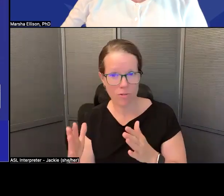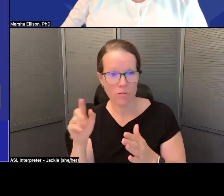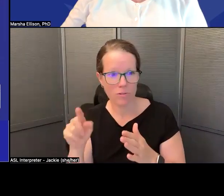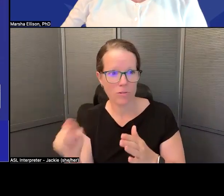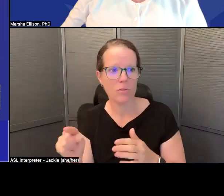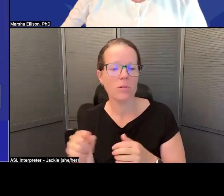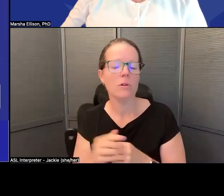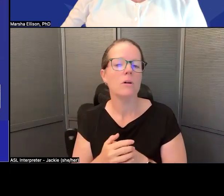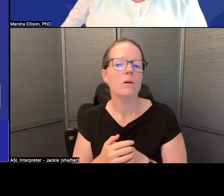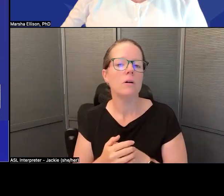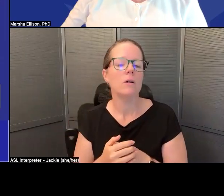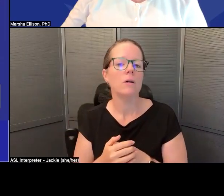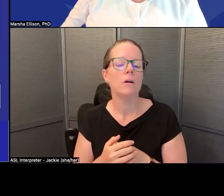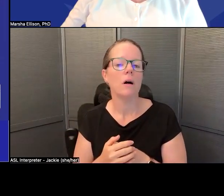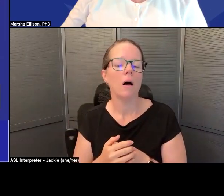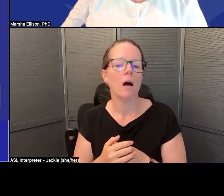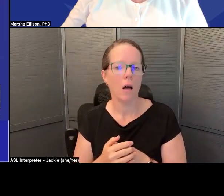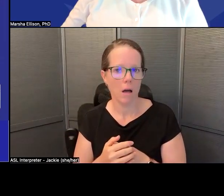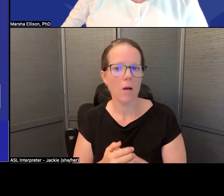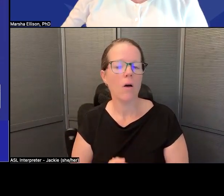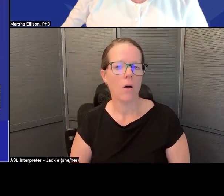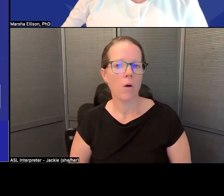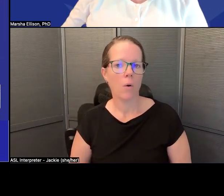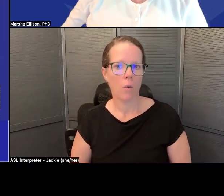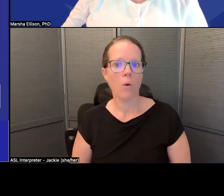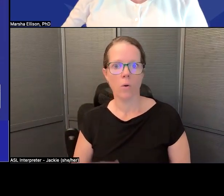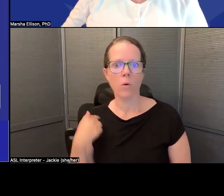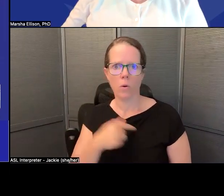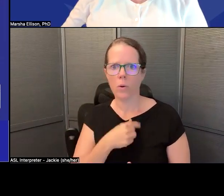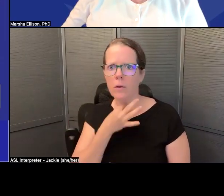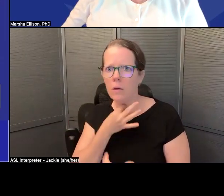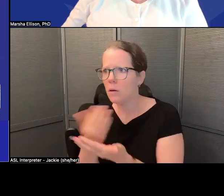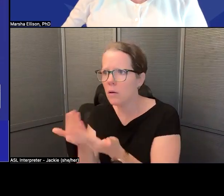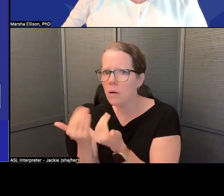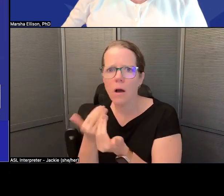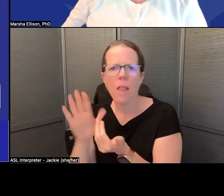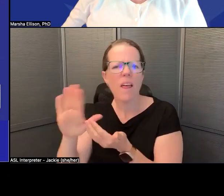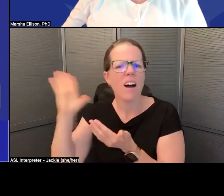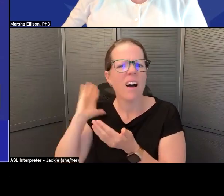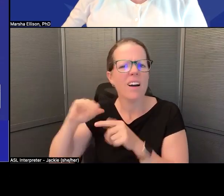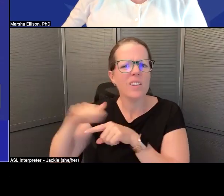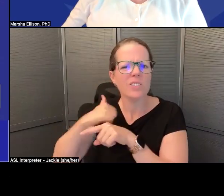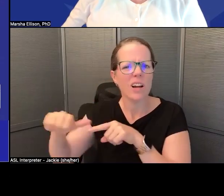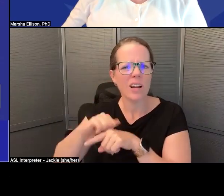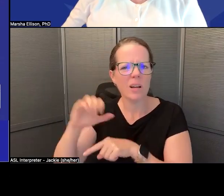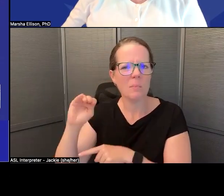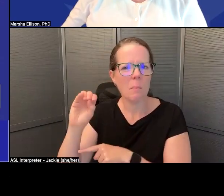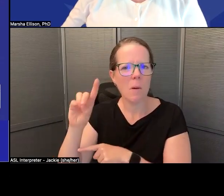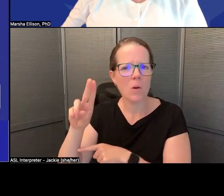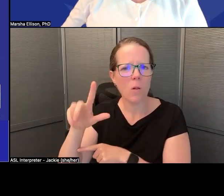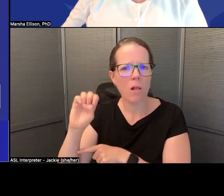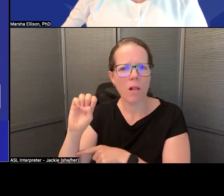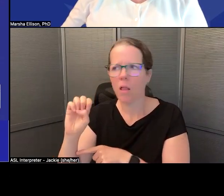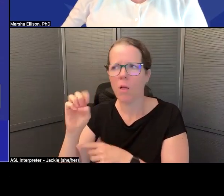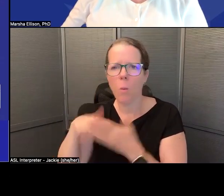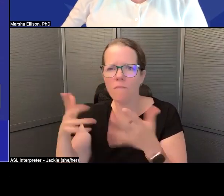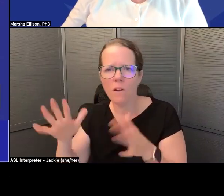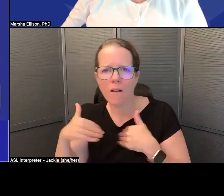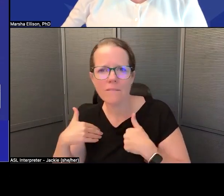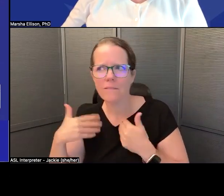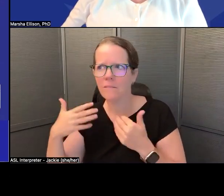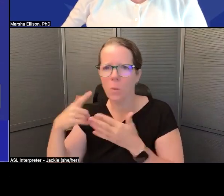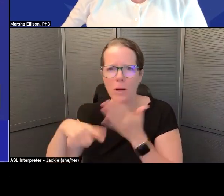and we also learned from their prior training modules what they already had and what they still needed because